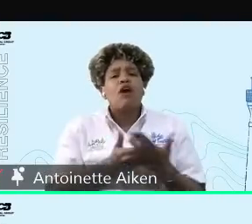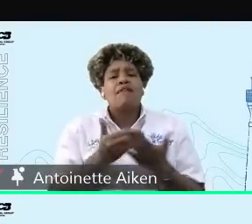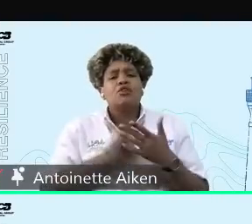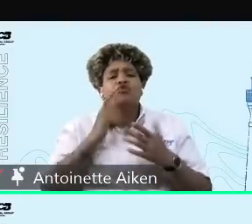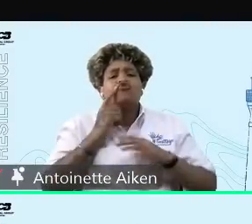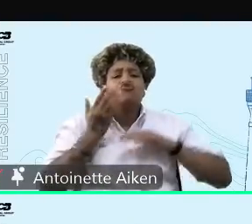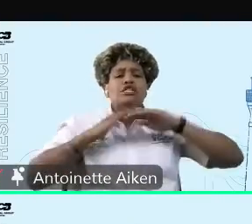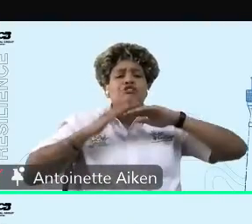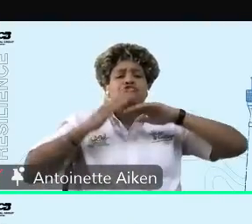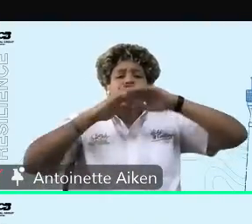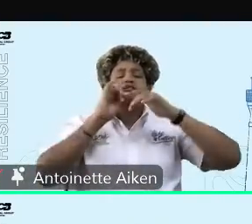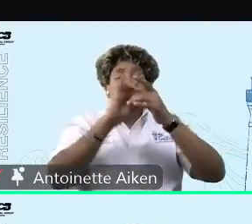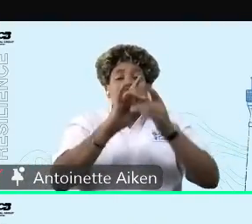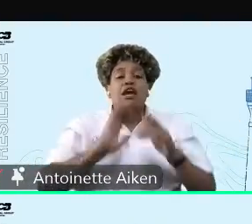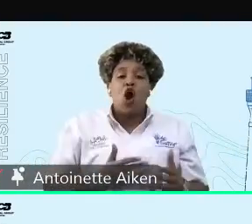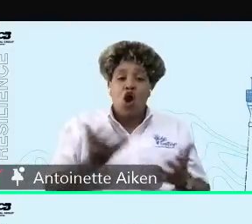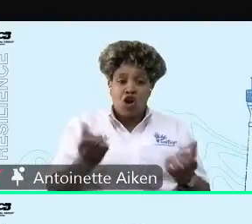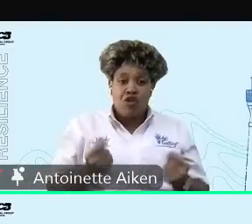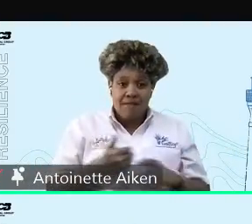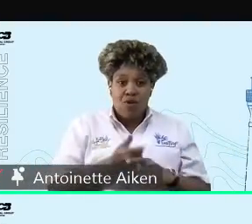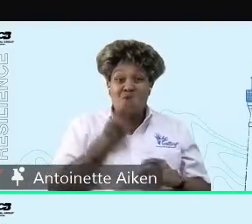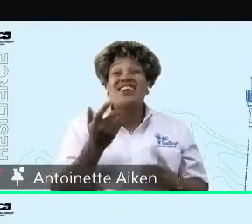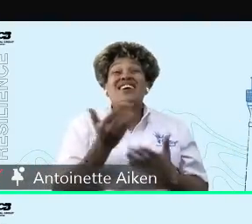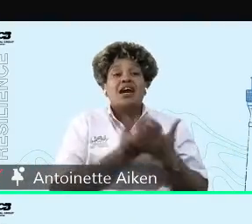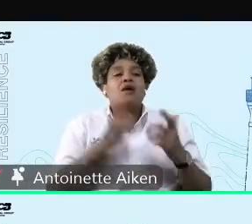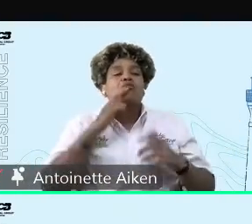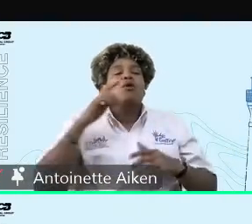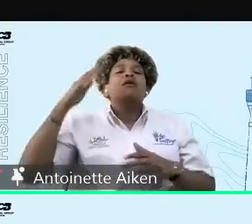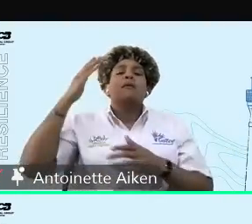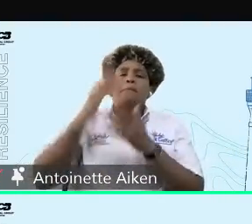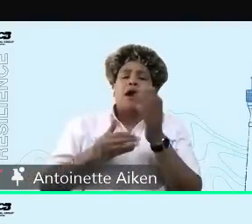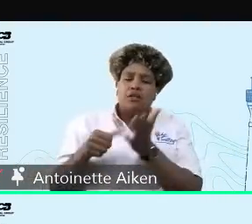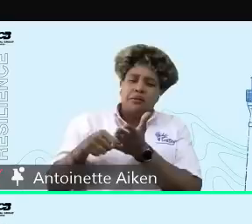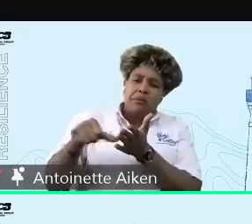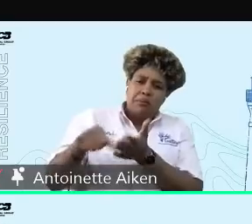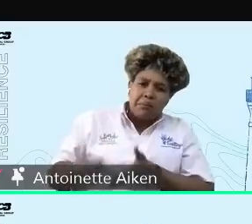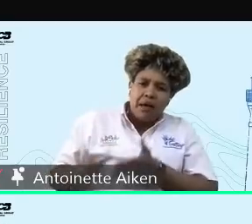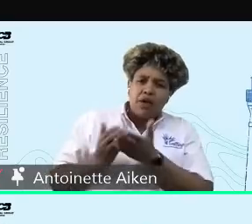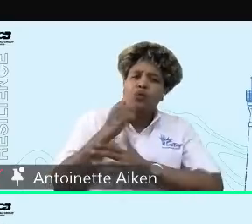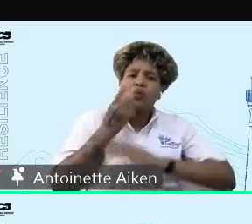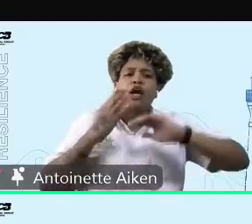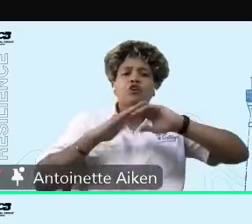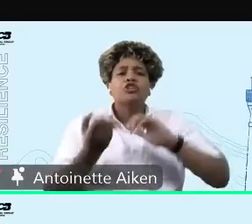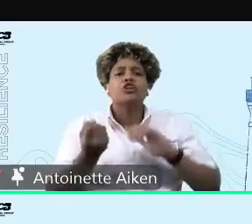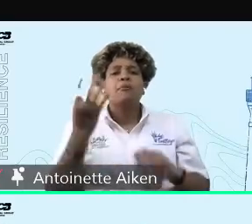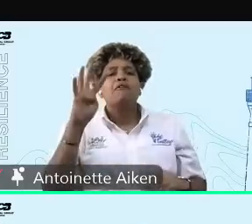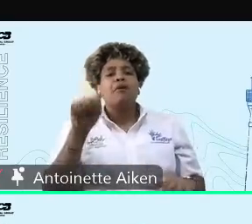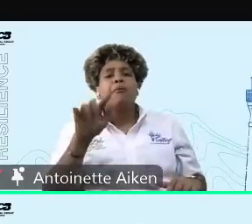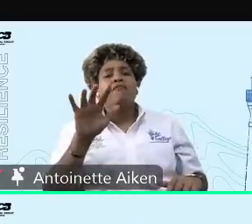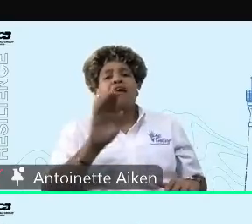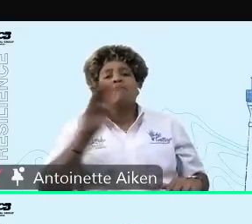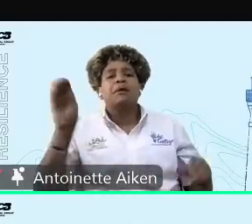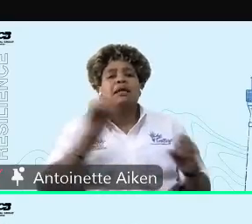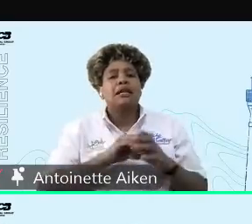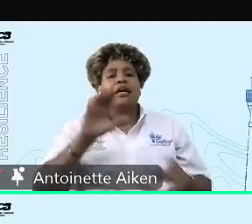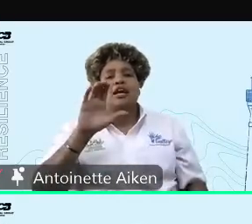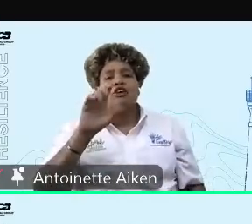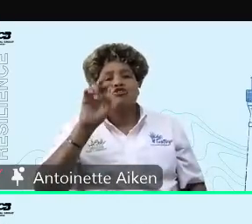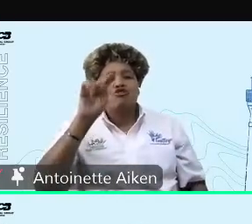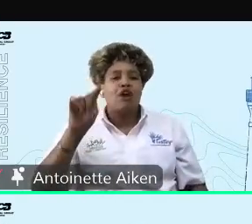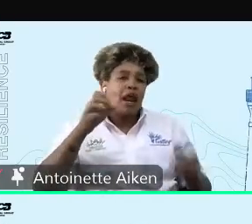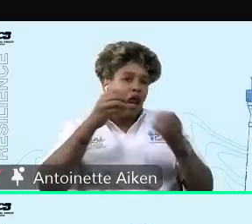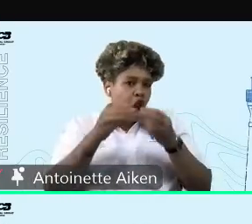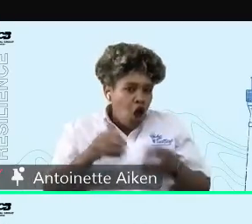increase in terms of our revenue and gains were partially offset by an increase of 4.5 billion in credit impairment